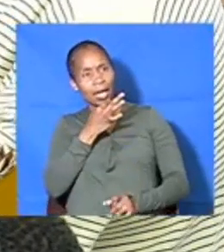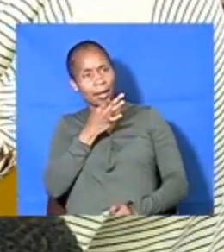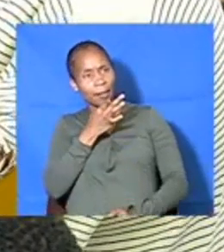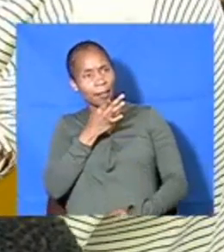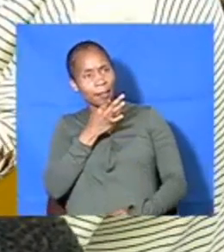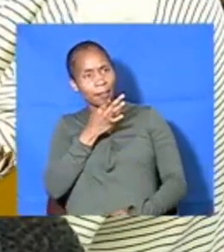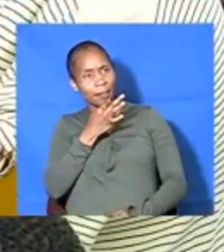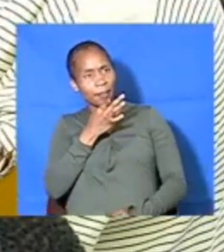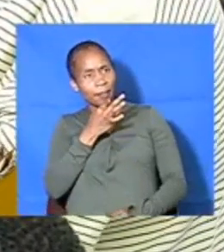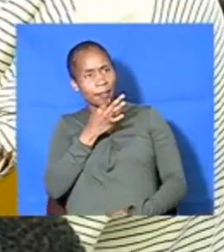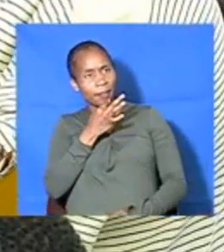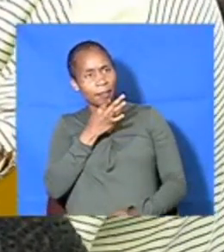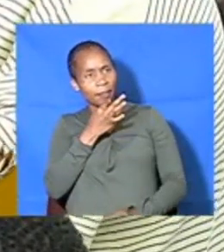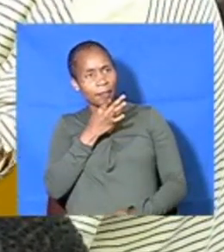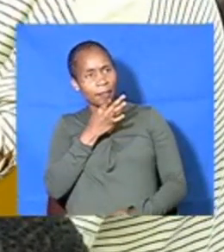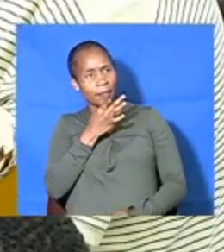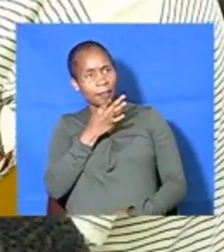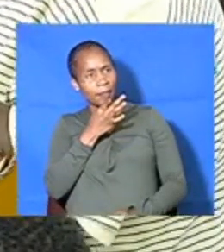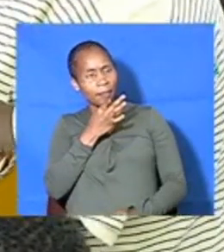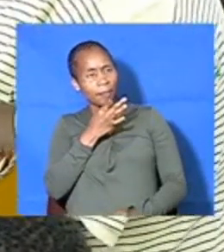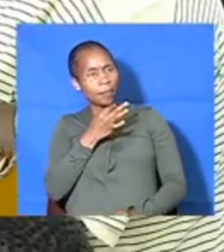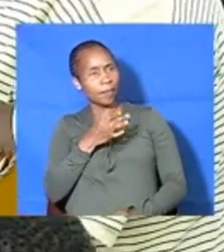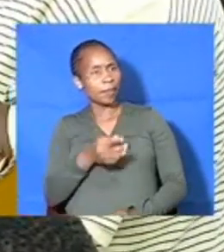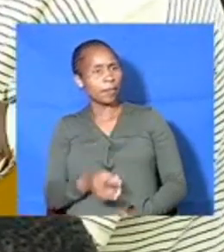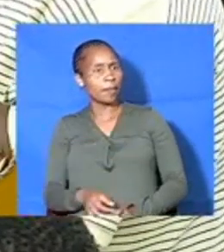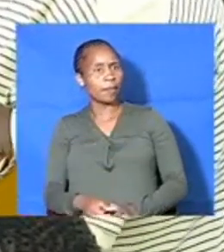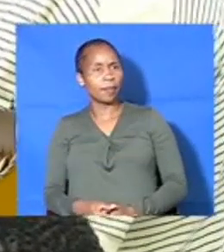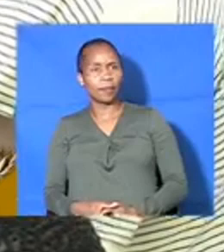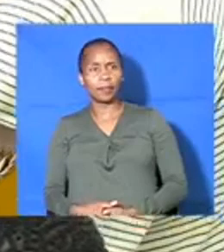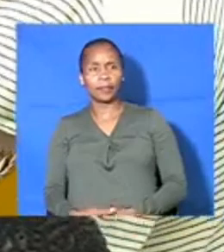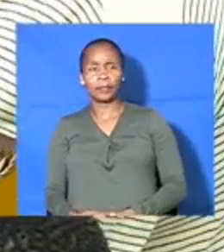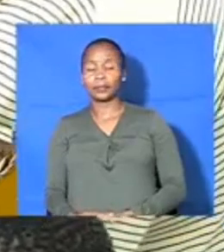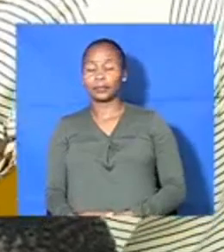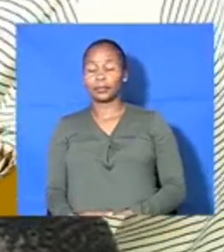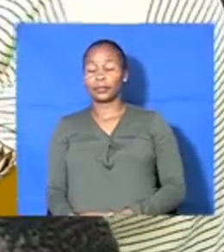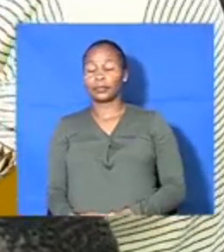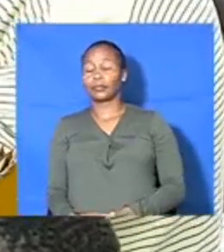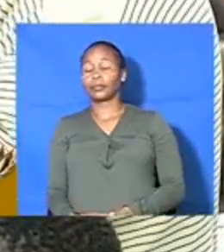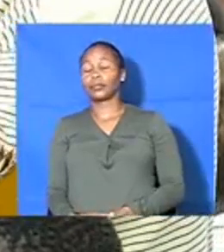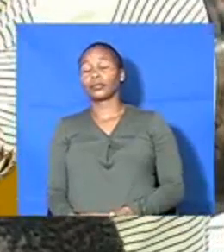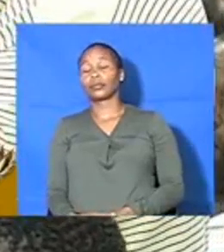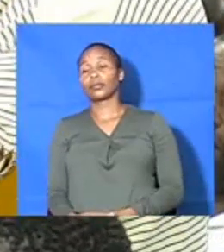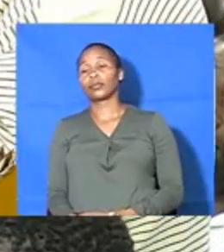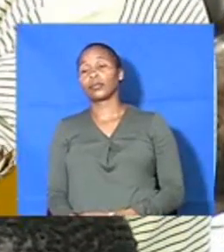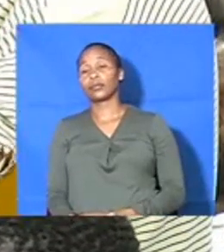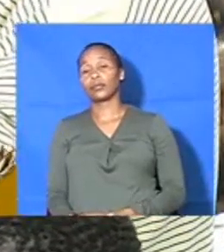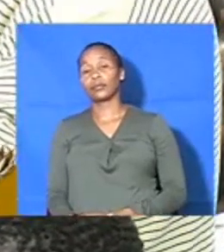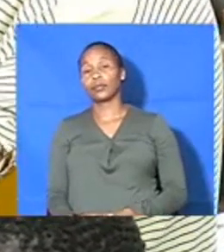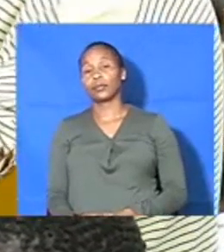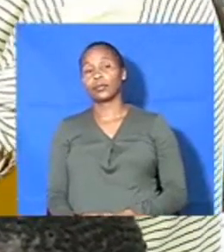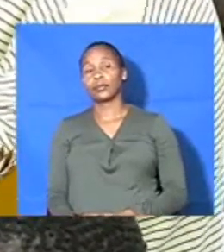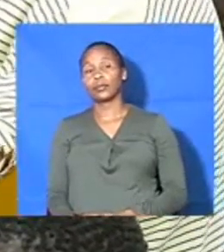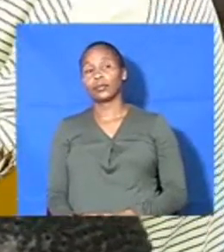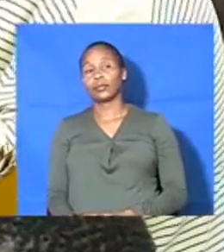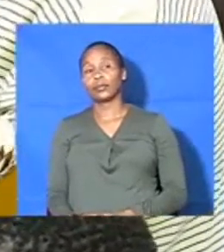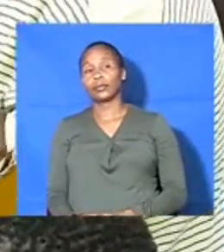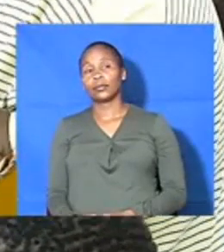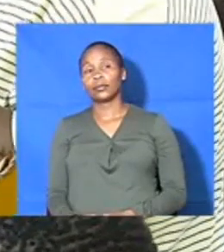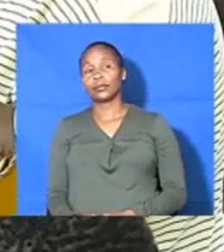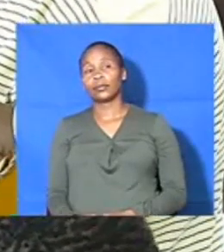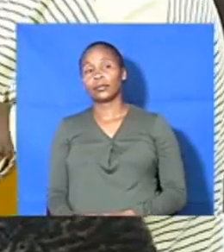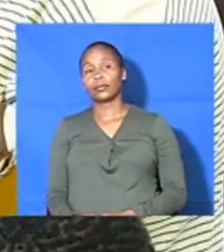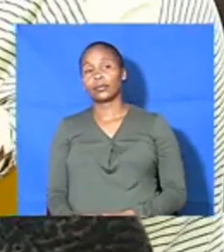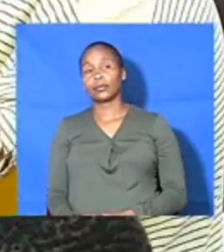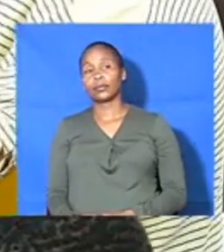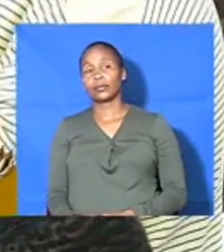So even you can see yourself there that you are getting old. So make it very quick. So I'm thank you very